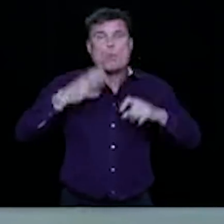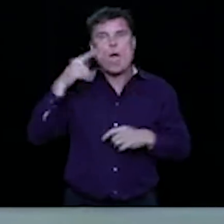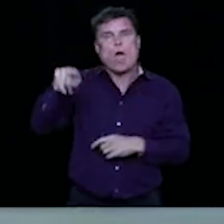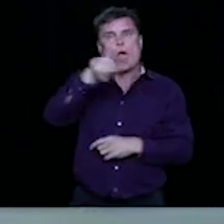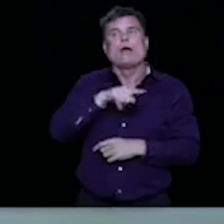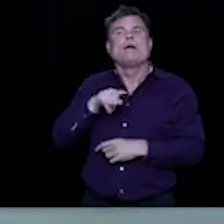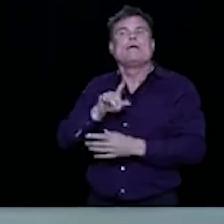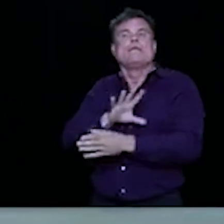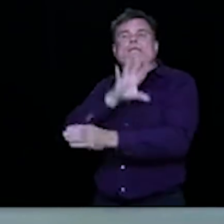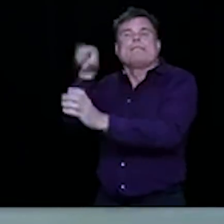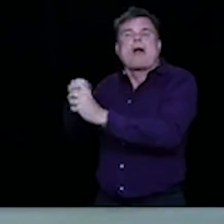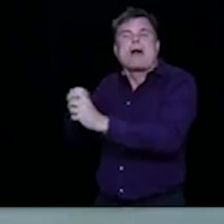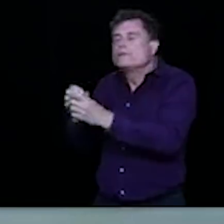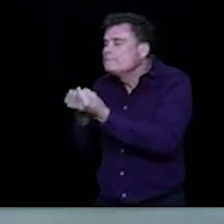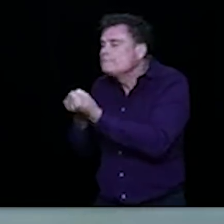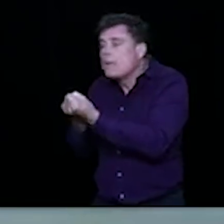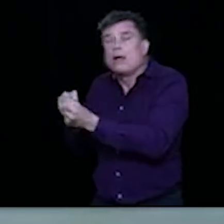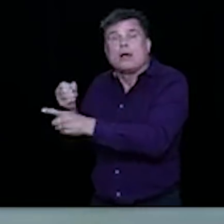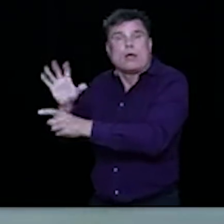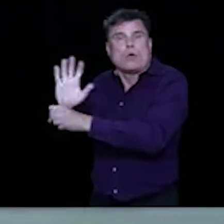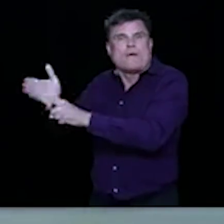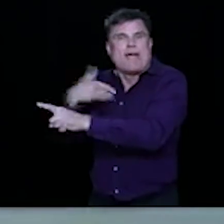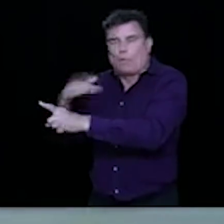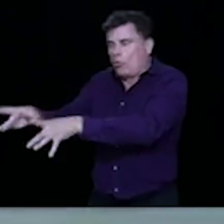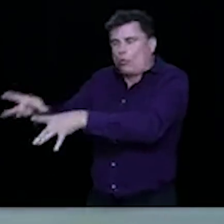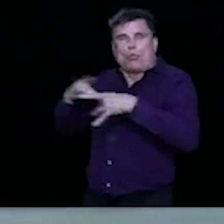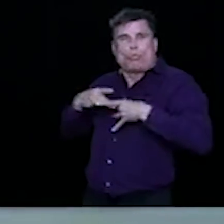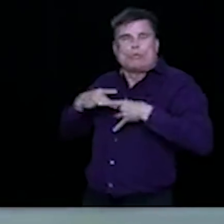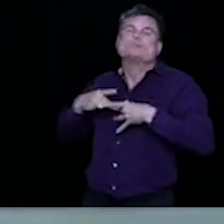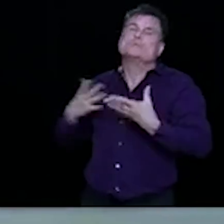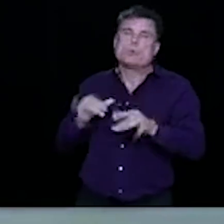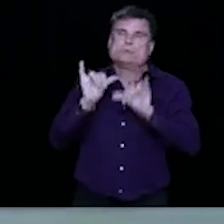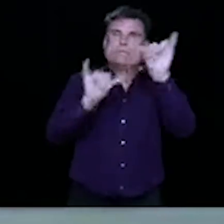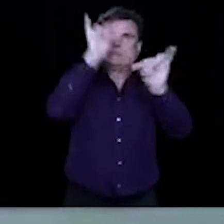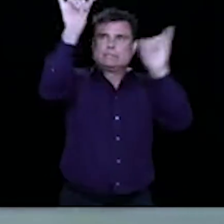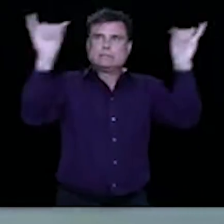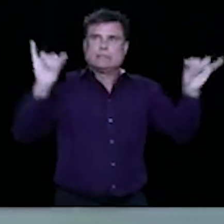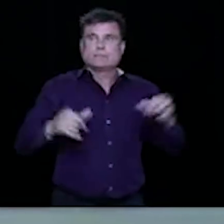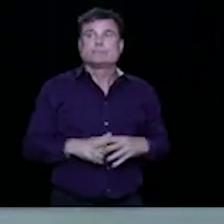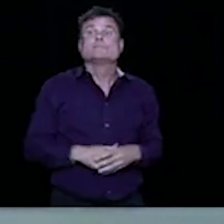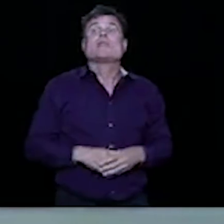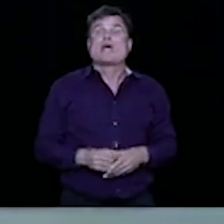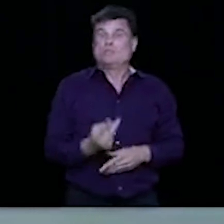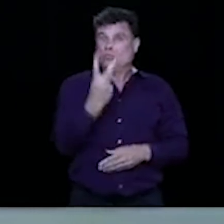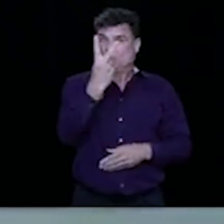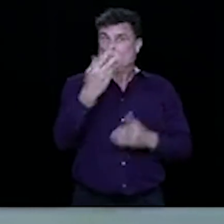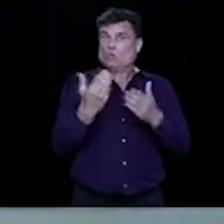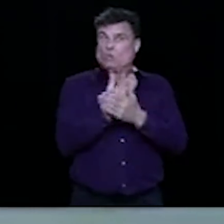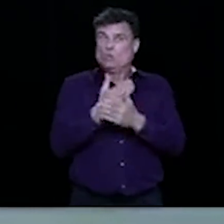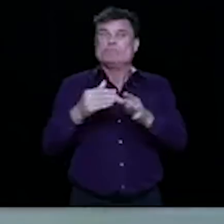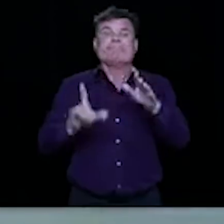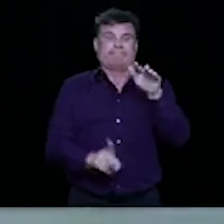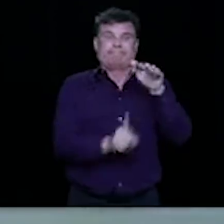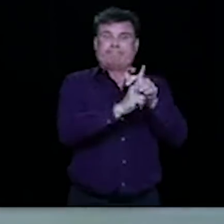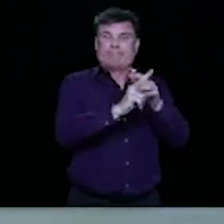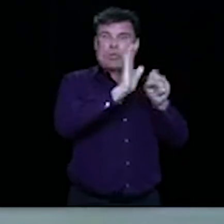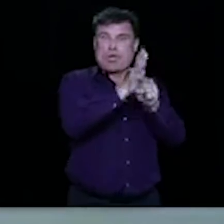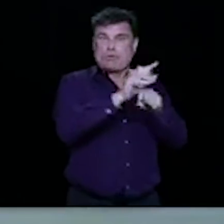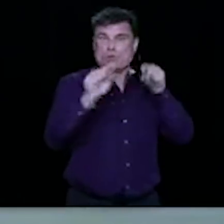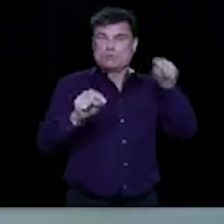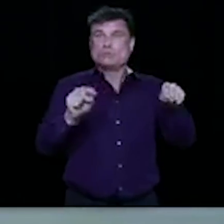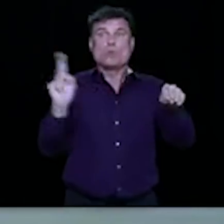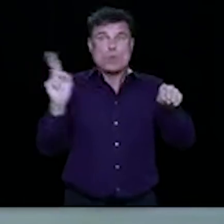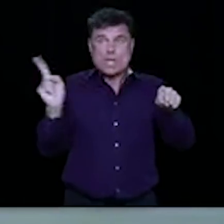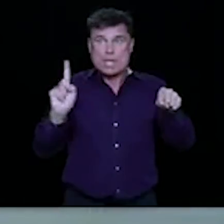new healthcare outbreaks in the Vancouver Coastal Health Region. One of them is at the Richmond Lions Manor Long-Term Care Facility, and the